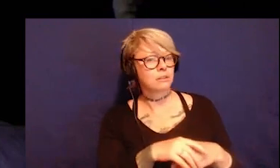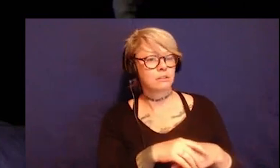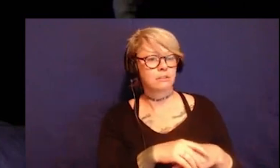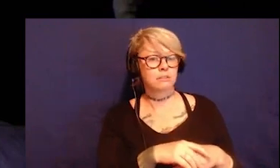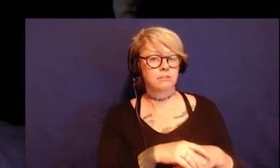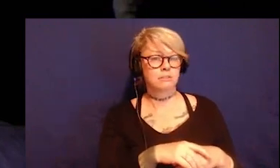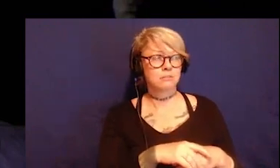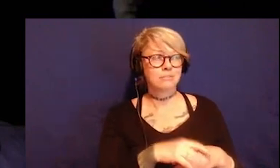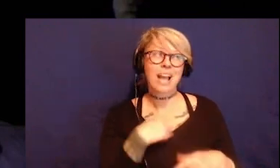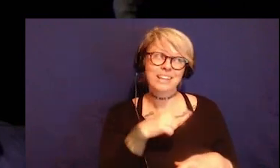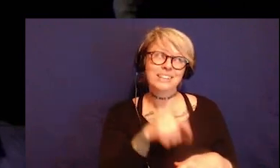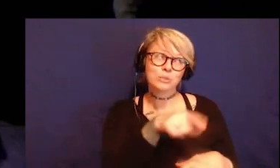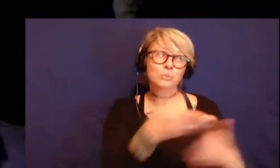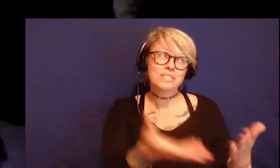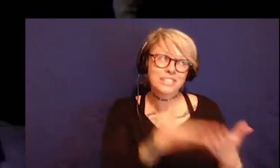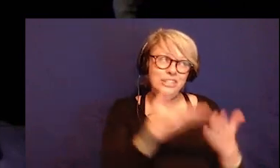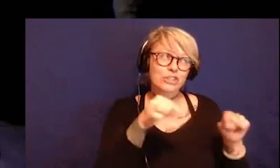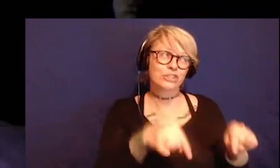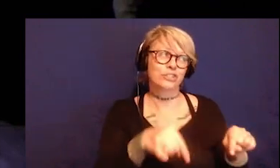I need you here.